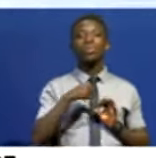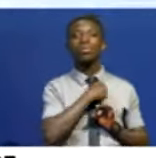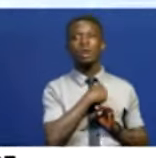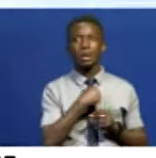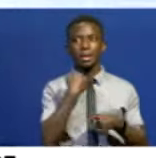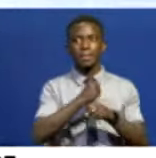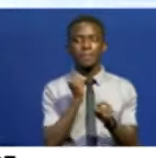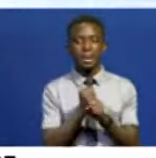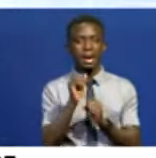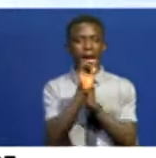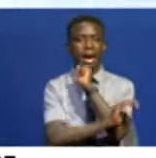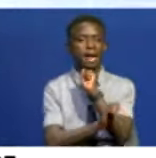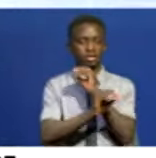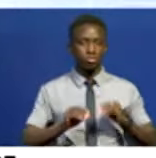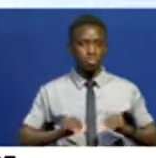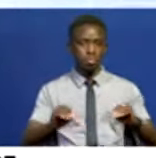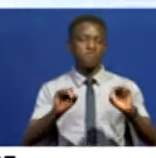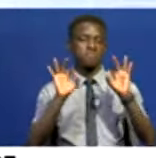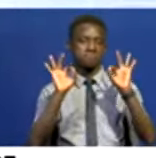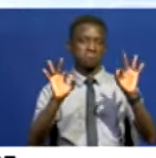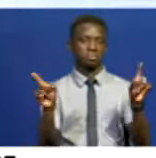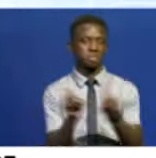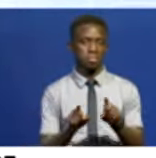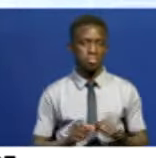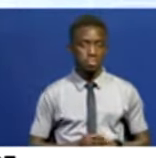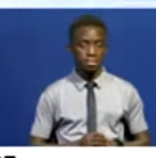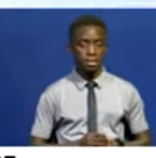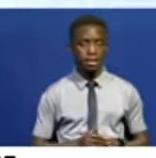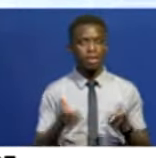get the country moving. Let me also